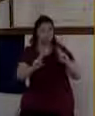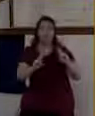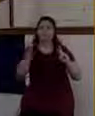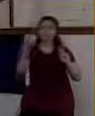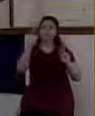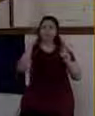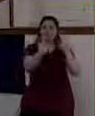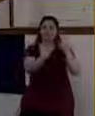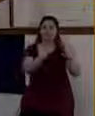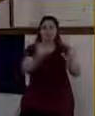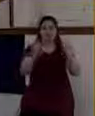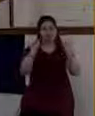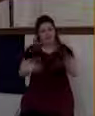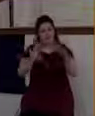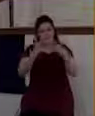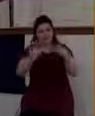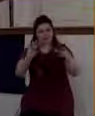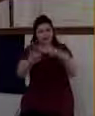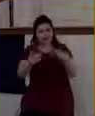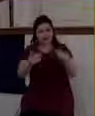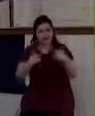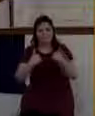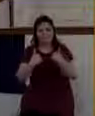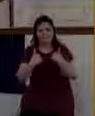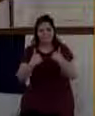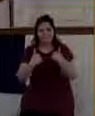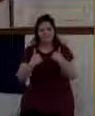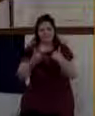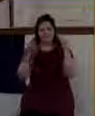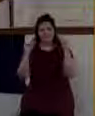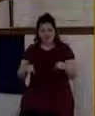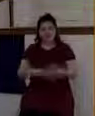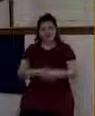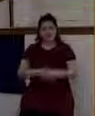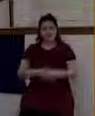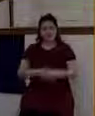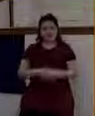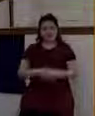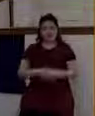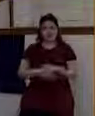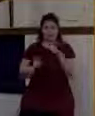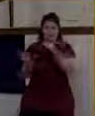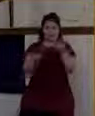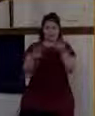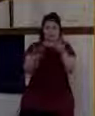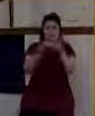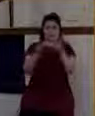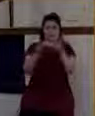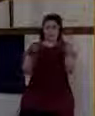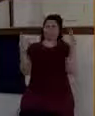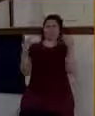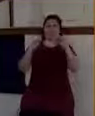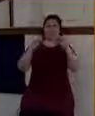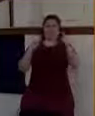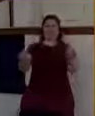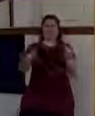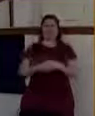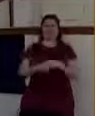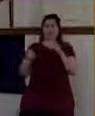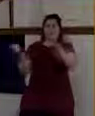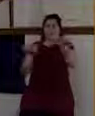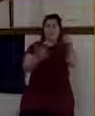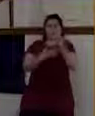no flawless men through which God gives his word. Every writer of scripture was a sinner.